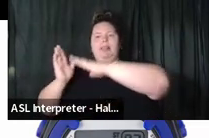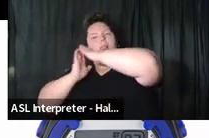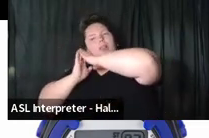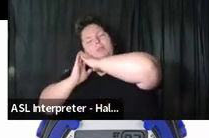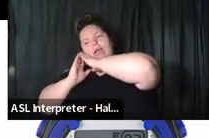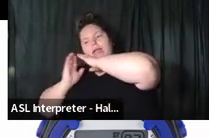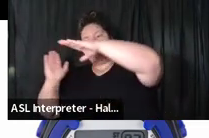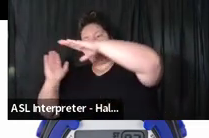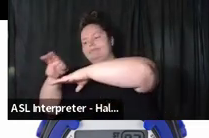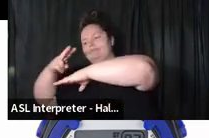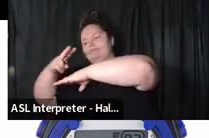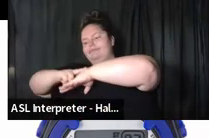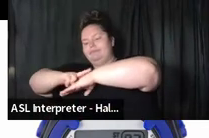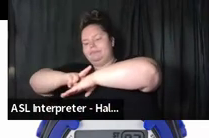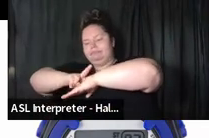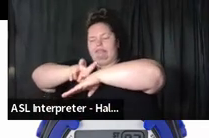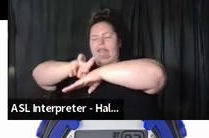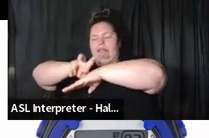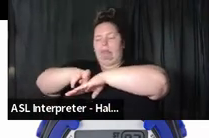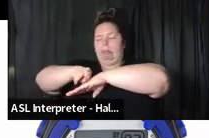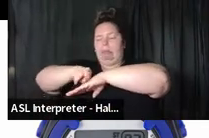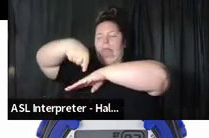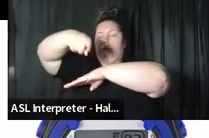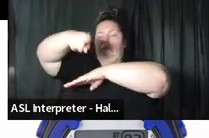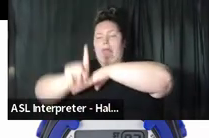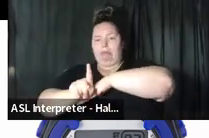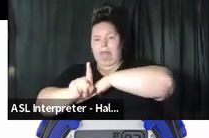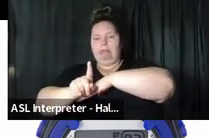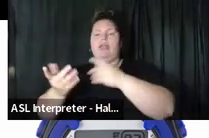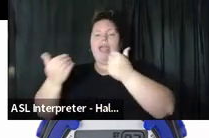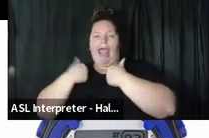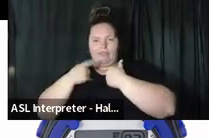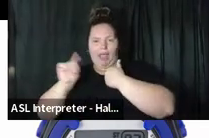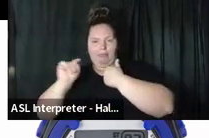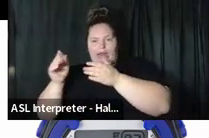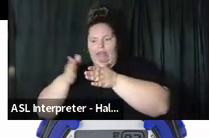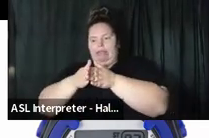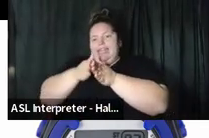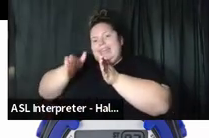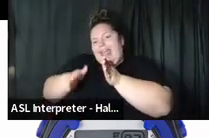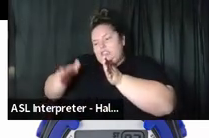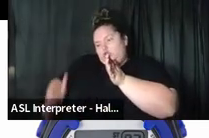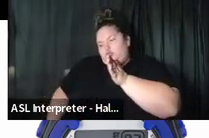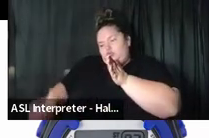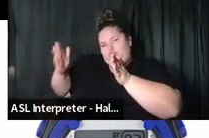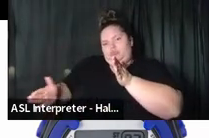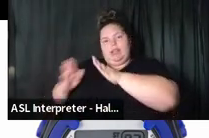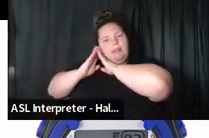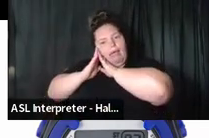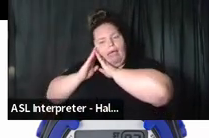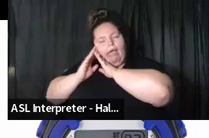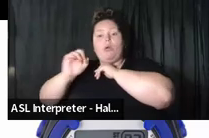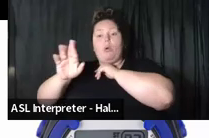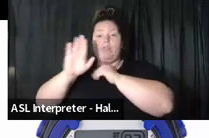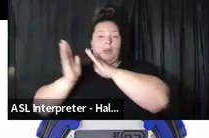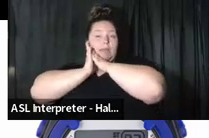portable potty next to them, or even, you know, just kind of making sure that they're at the bed that's closer to the bathroom because